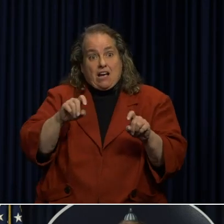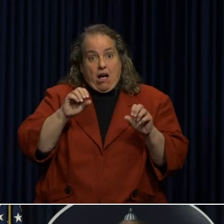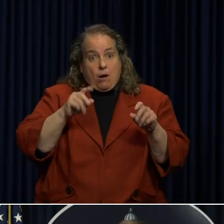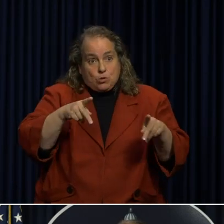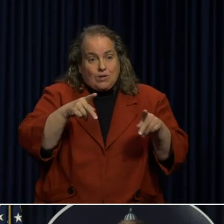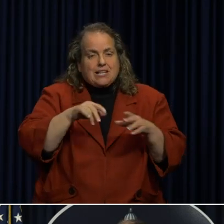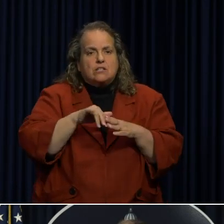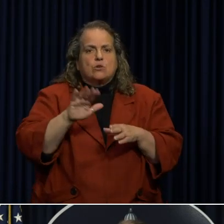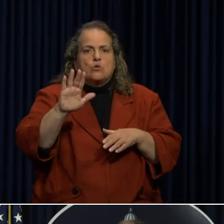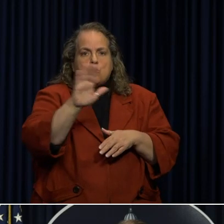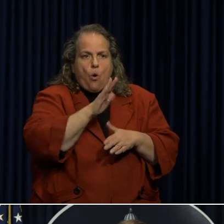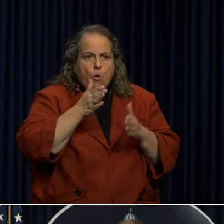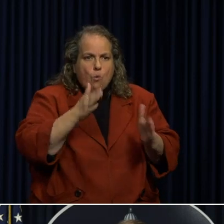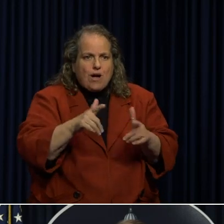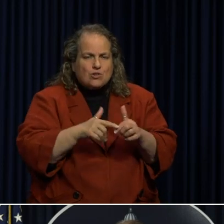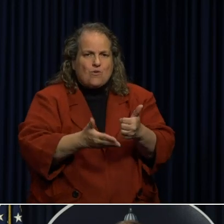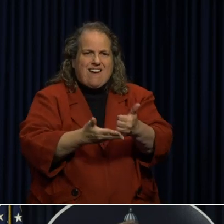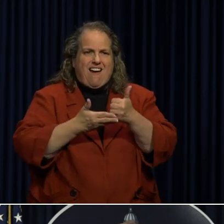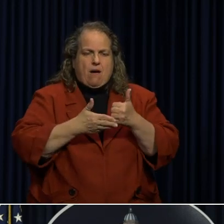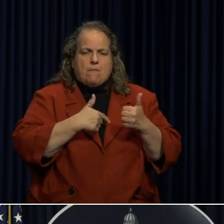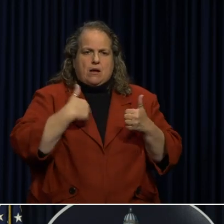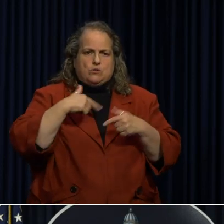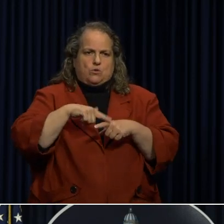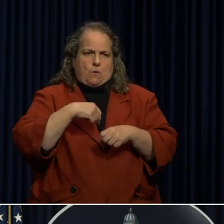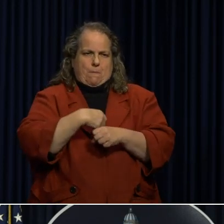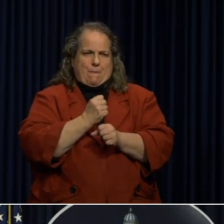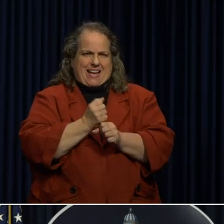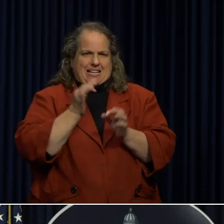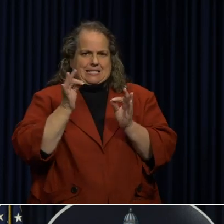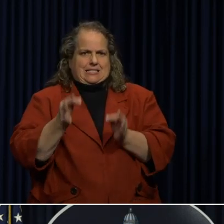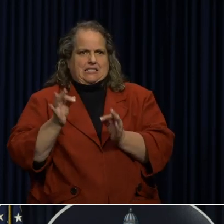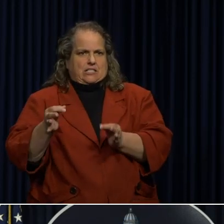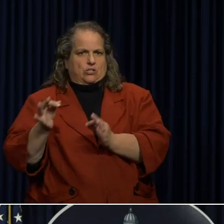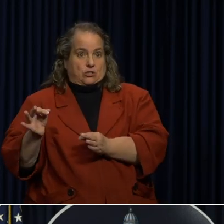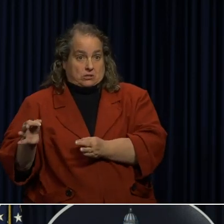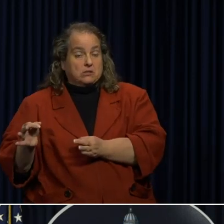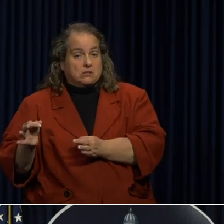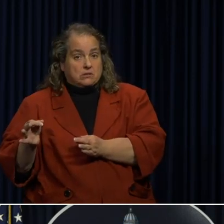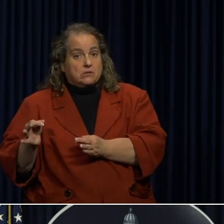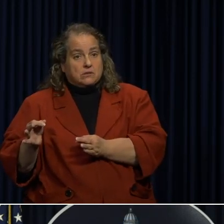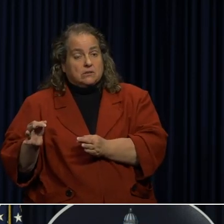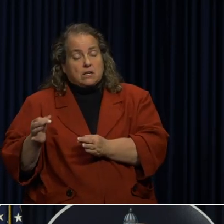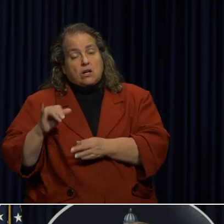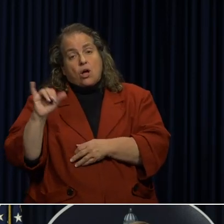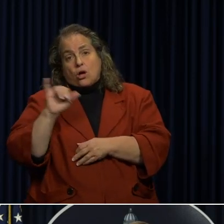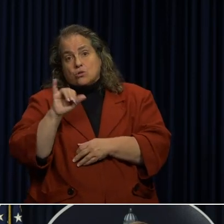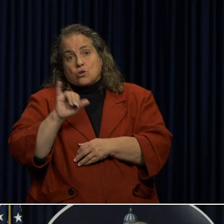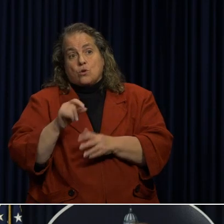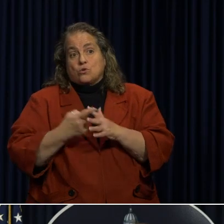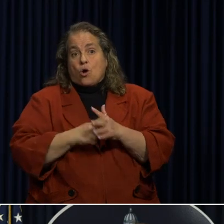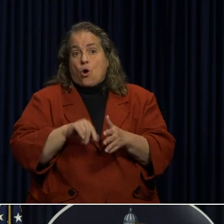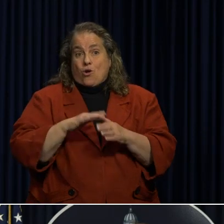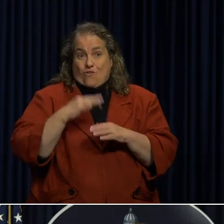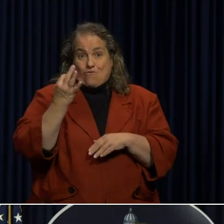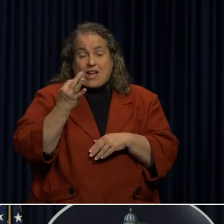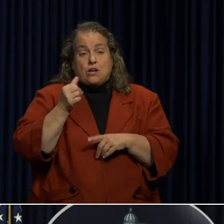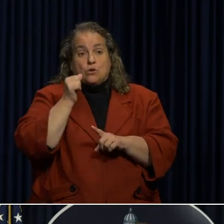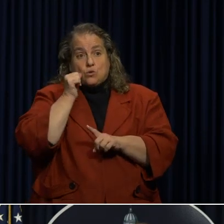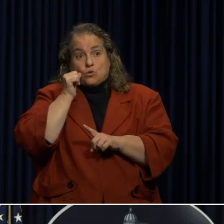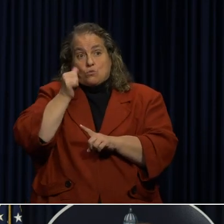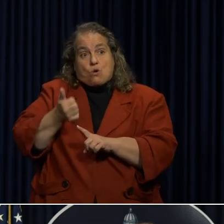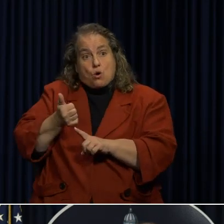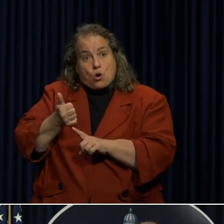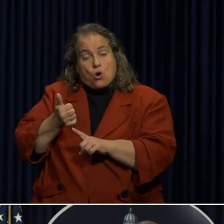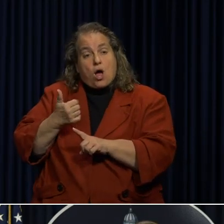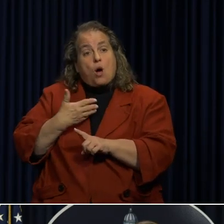also your way to help us to make those positive decisions. Also, starting on Friday, tomorrow,